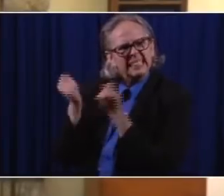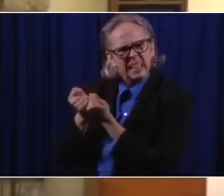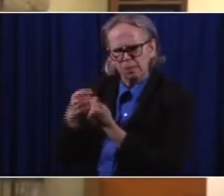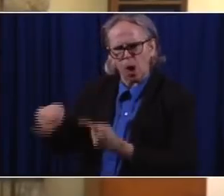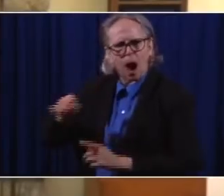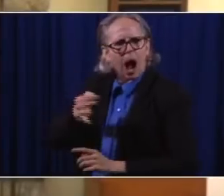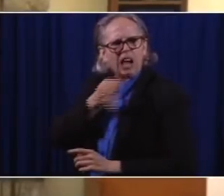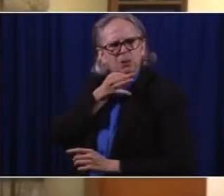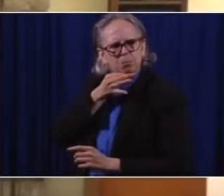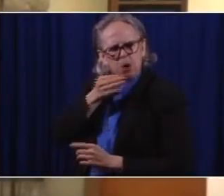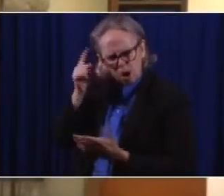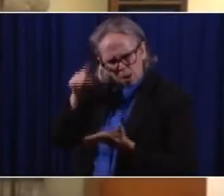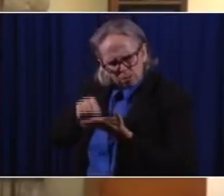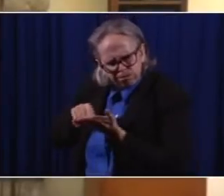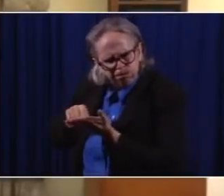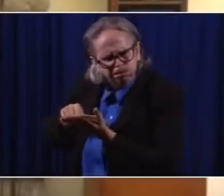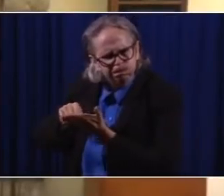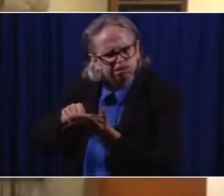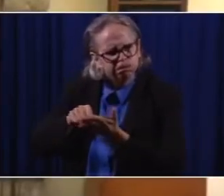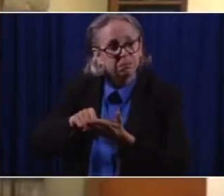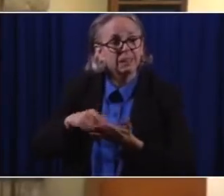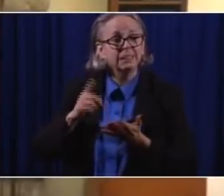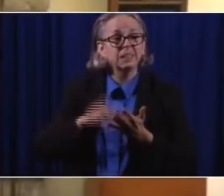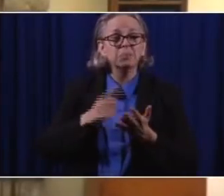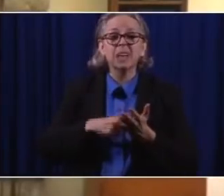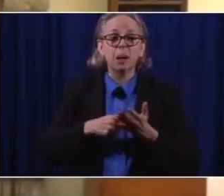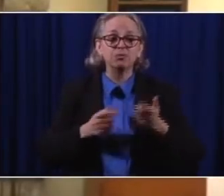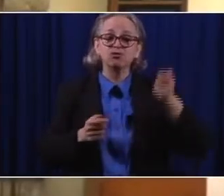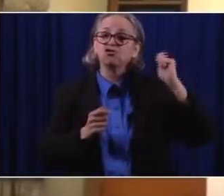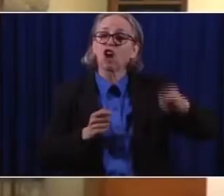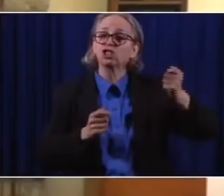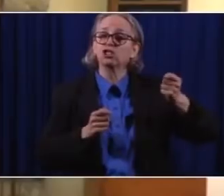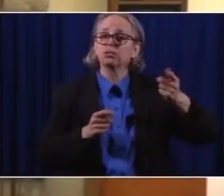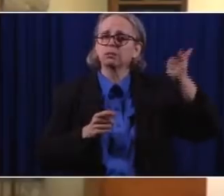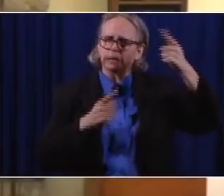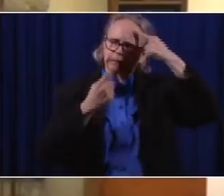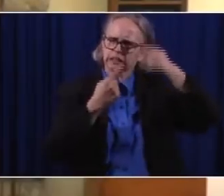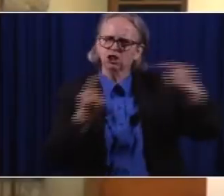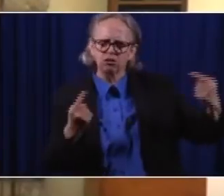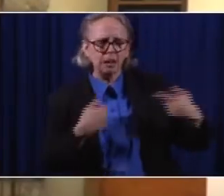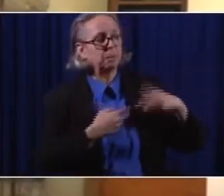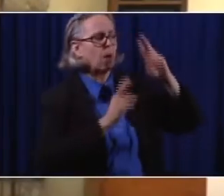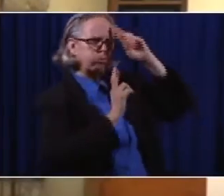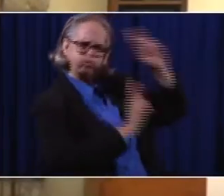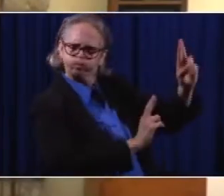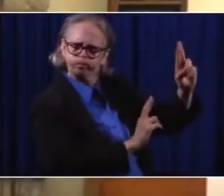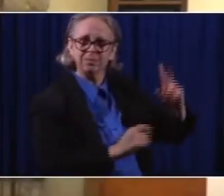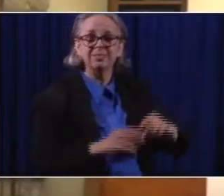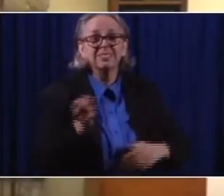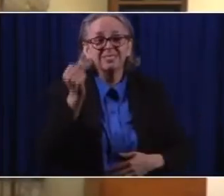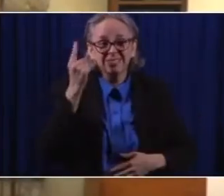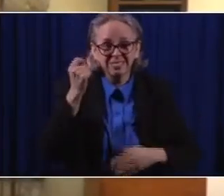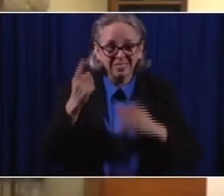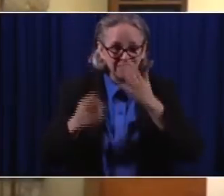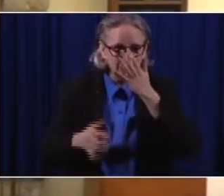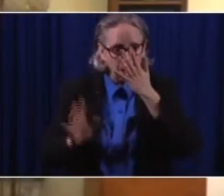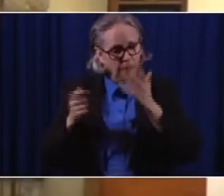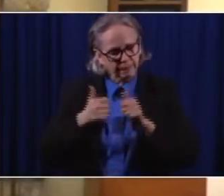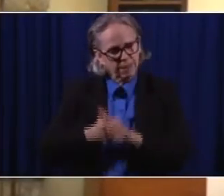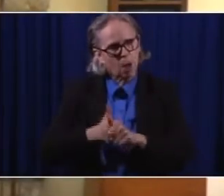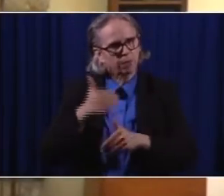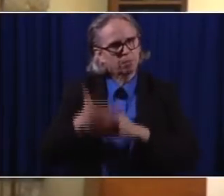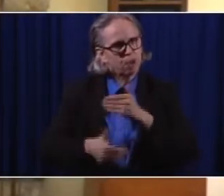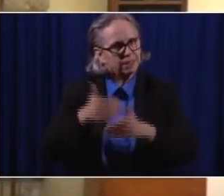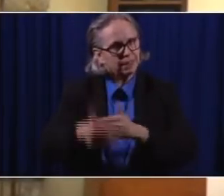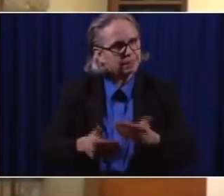judges disagree with what we do. We understand that, we respect that, and we follow the process. And the process means that we can appeal